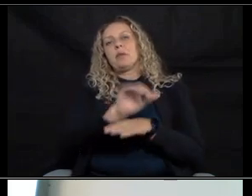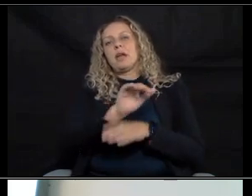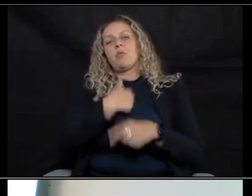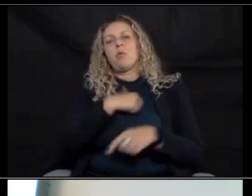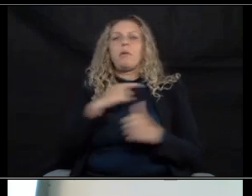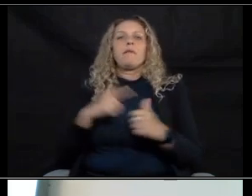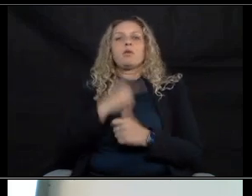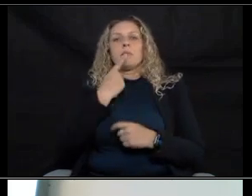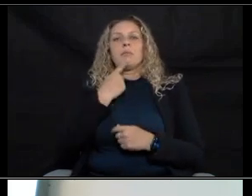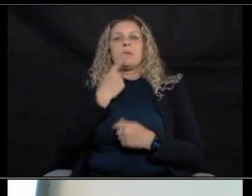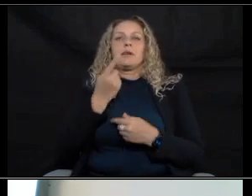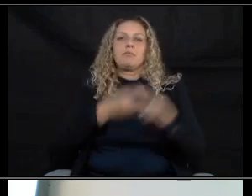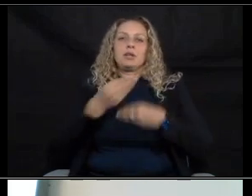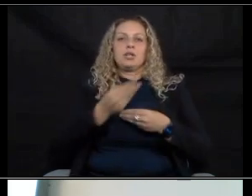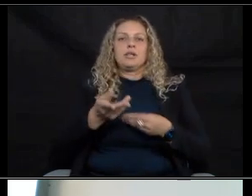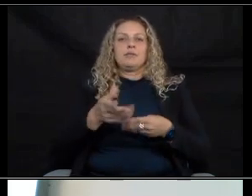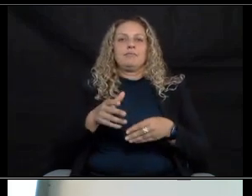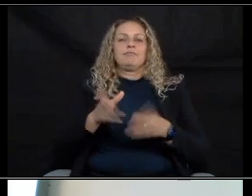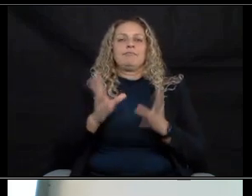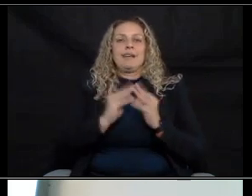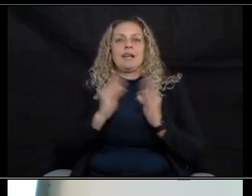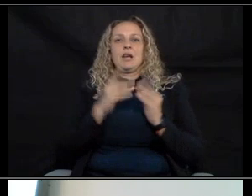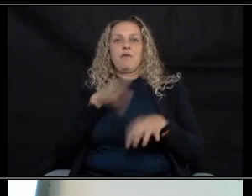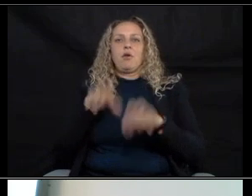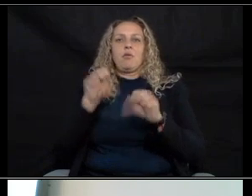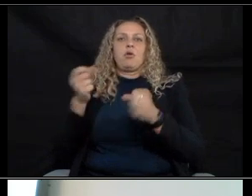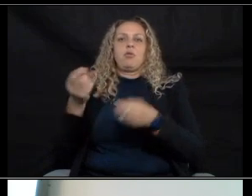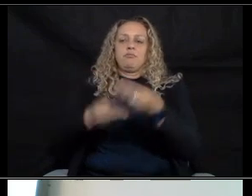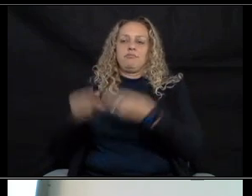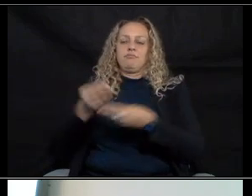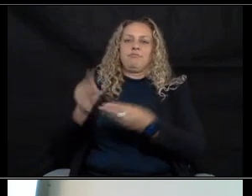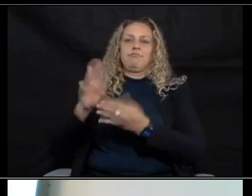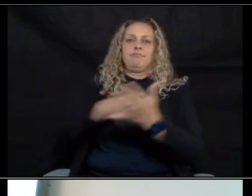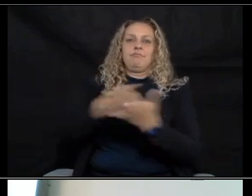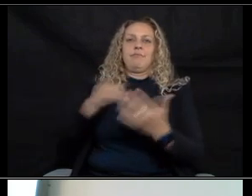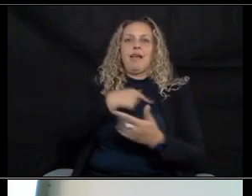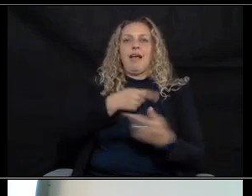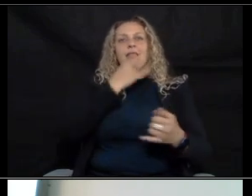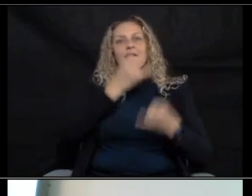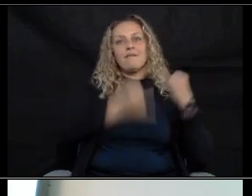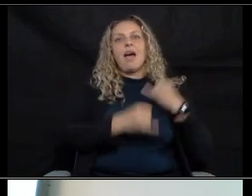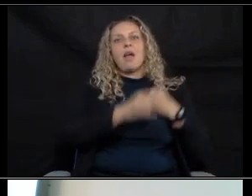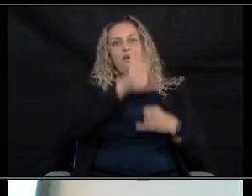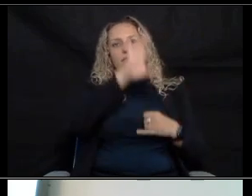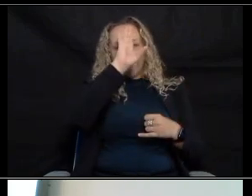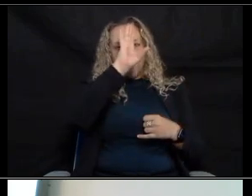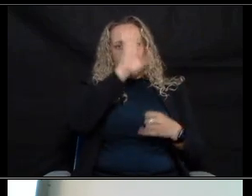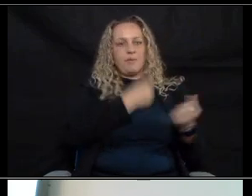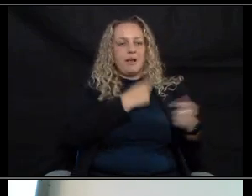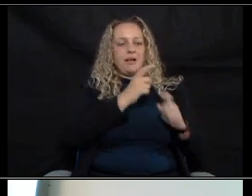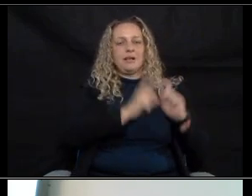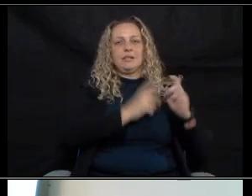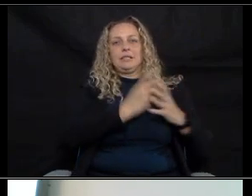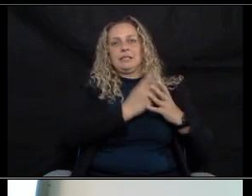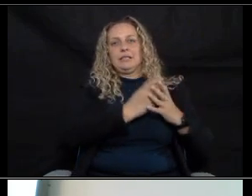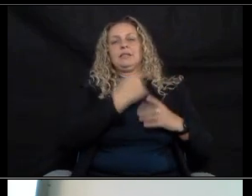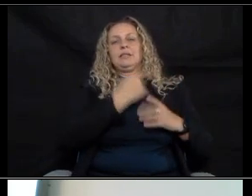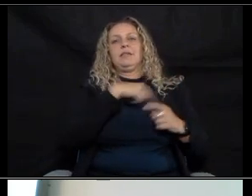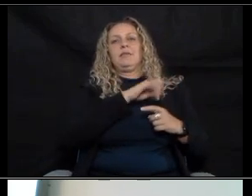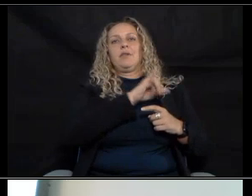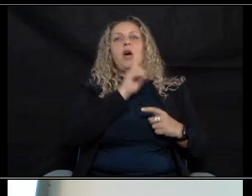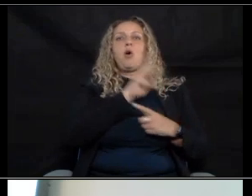our first public budget hearing to adopt the proposed budget and to adopt the final fire assessment rate resolution. Virtual access via